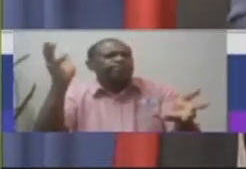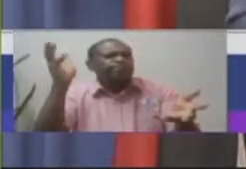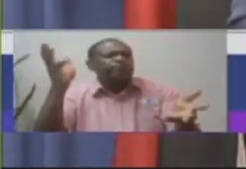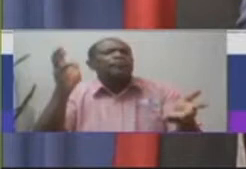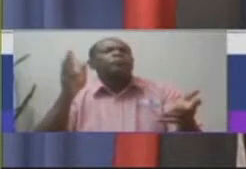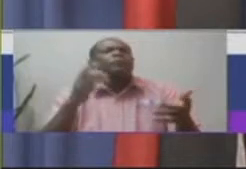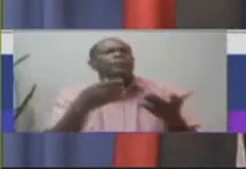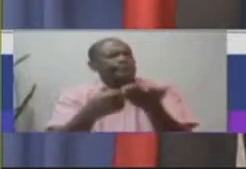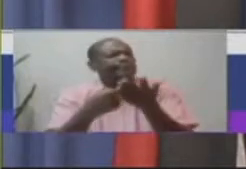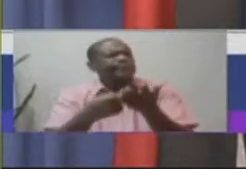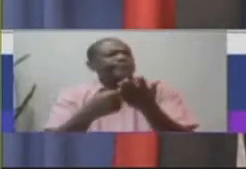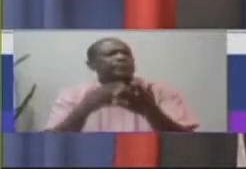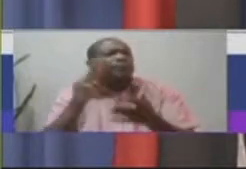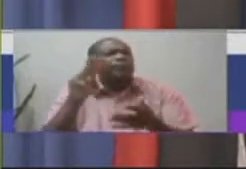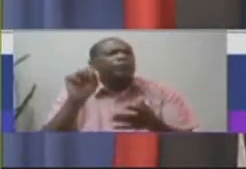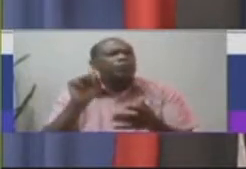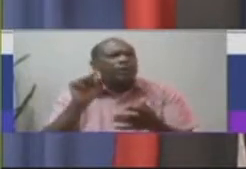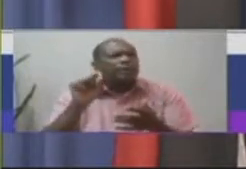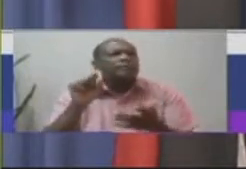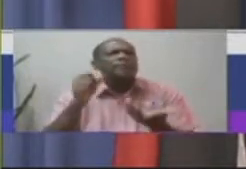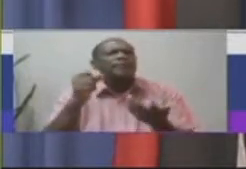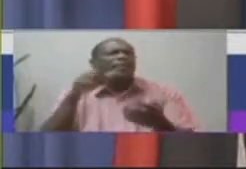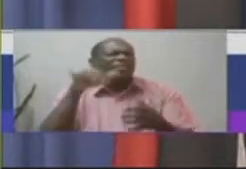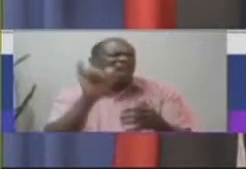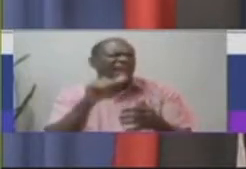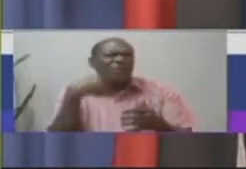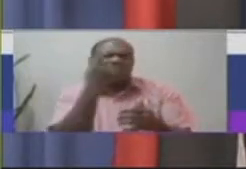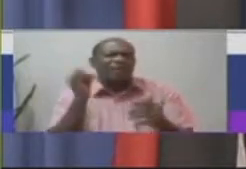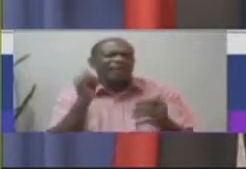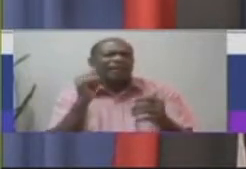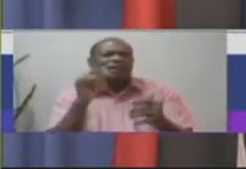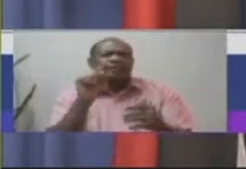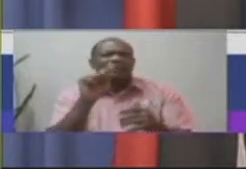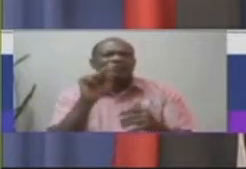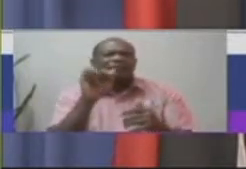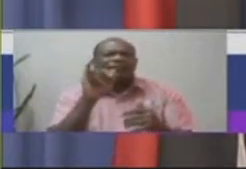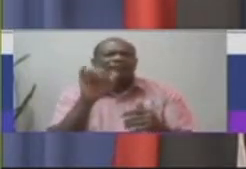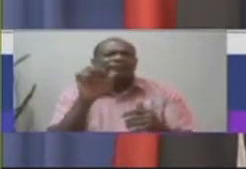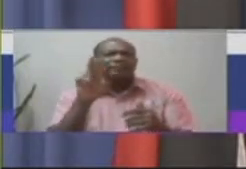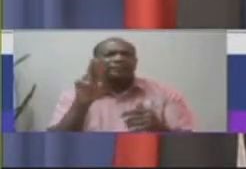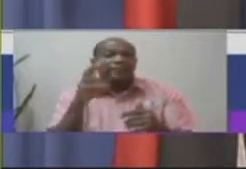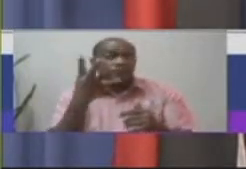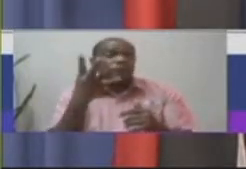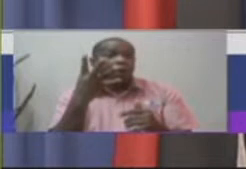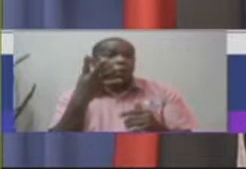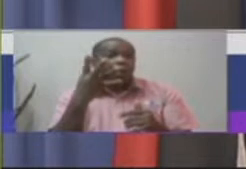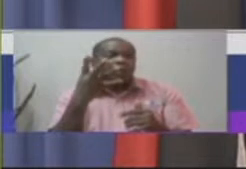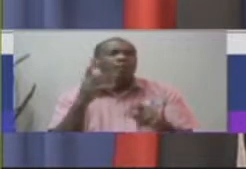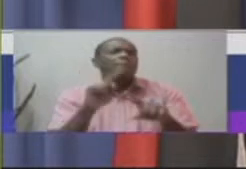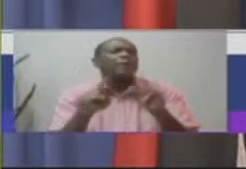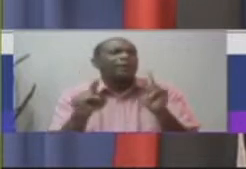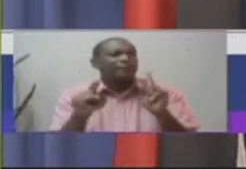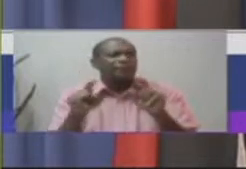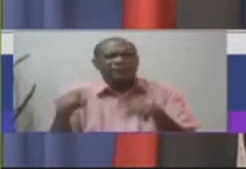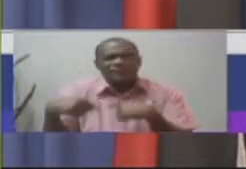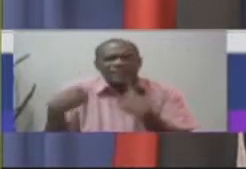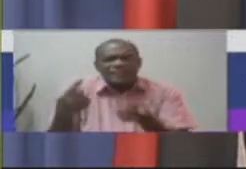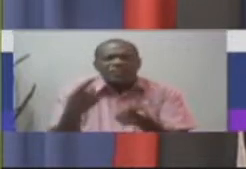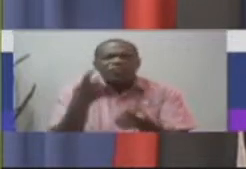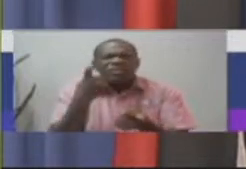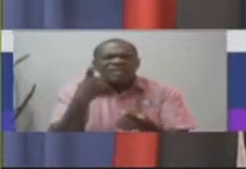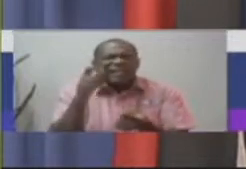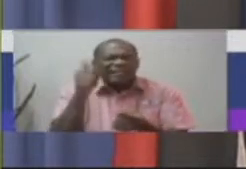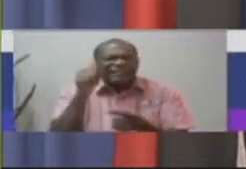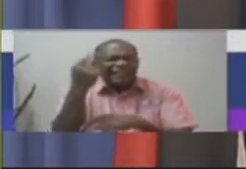4, tier 4, but a lot of progress has been made in the last week to 10 days between